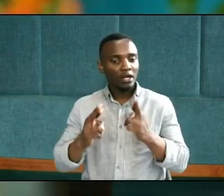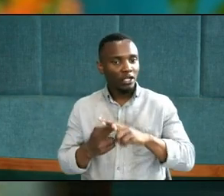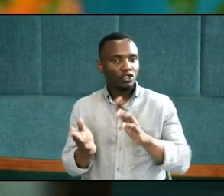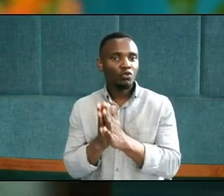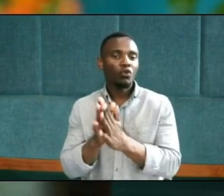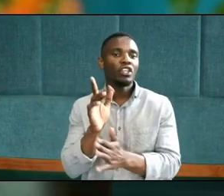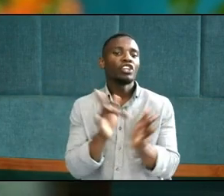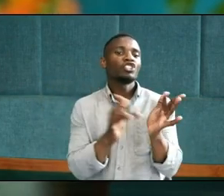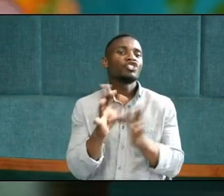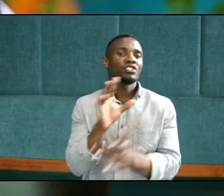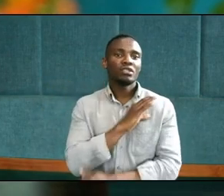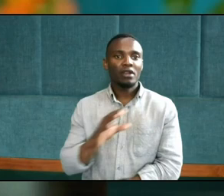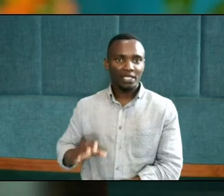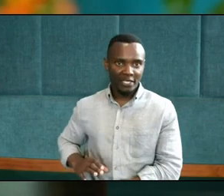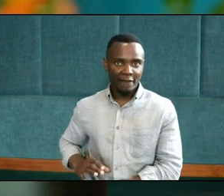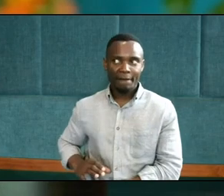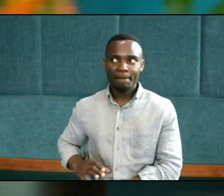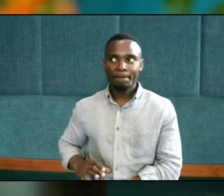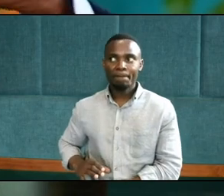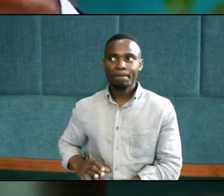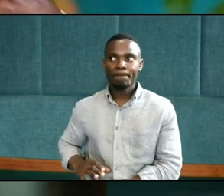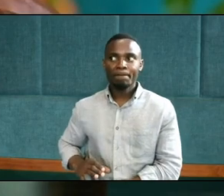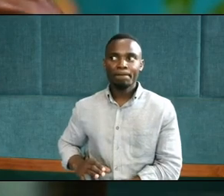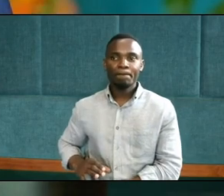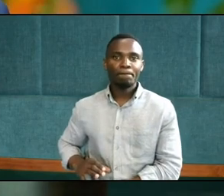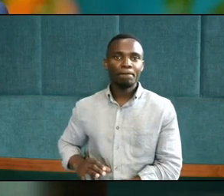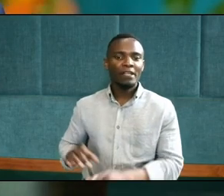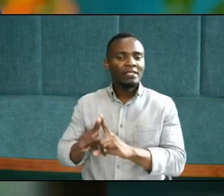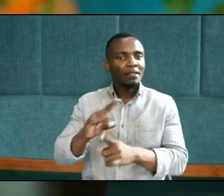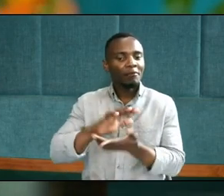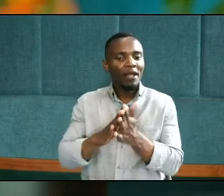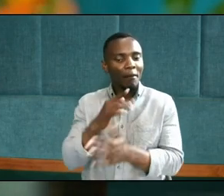Lord and Savior, Jesus. A personal one. Hapa, our best day.